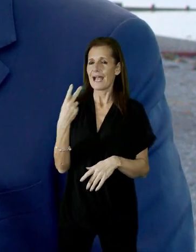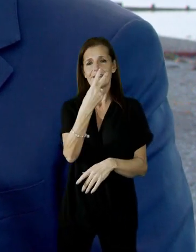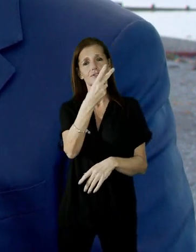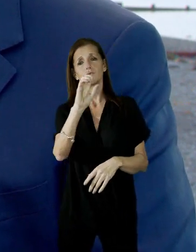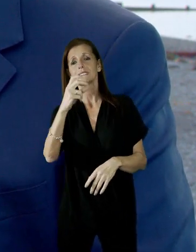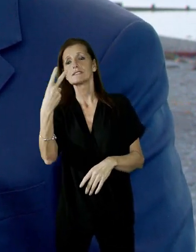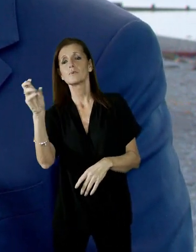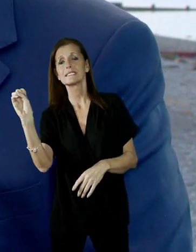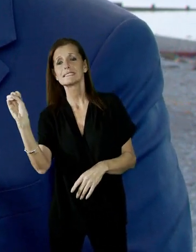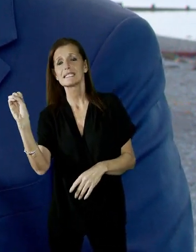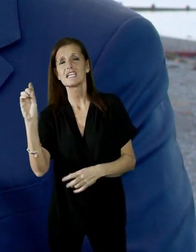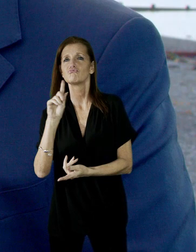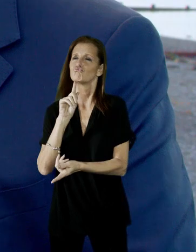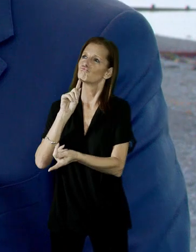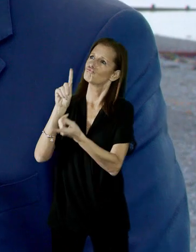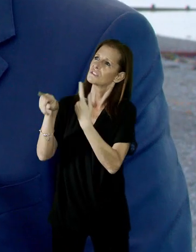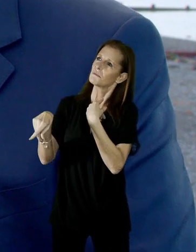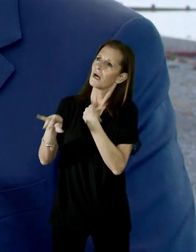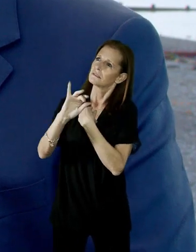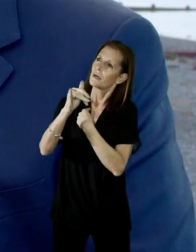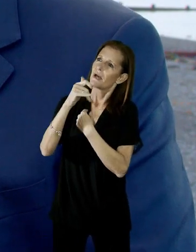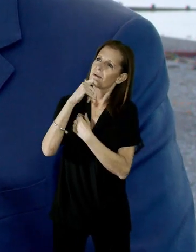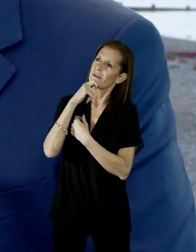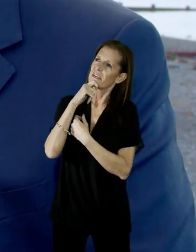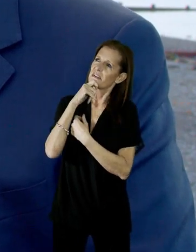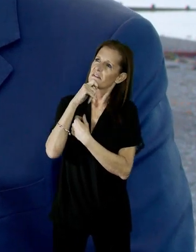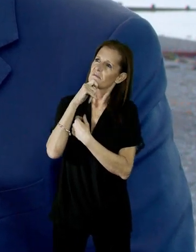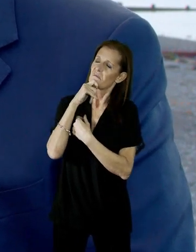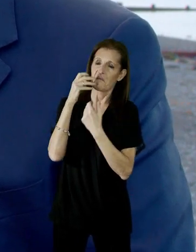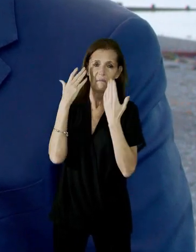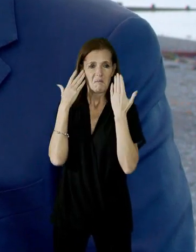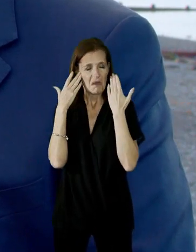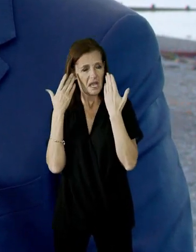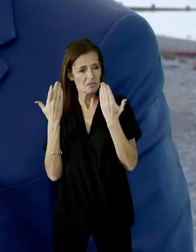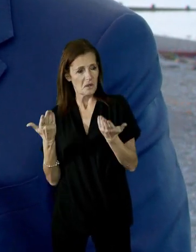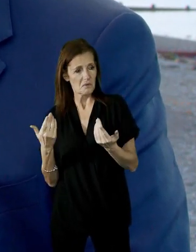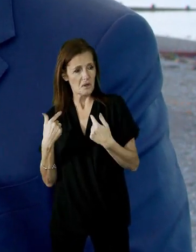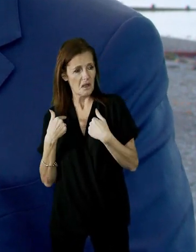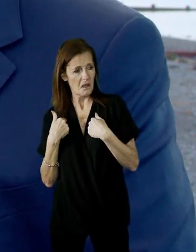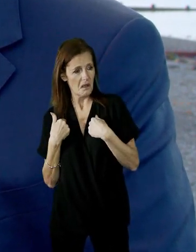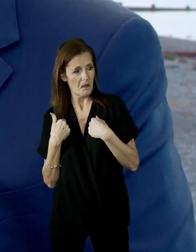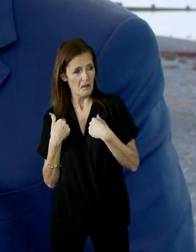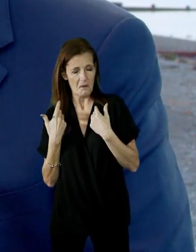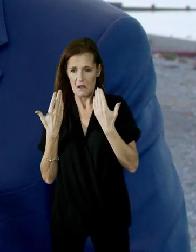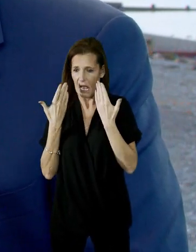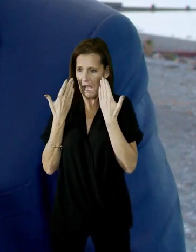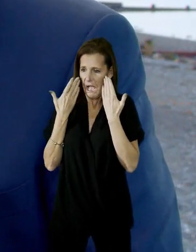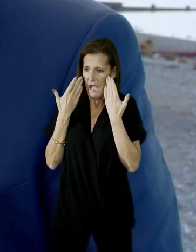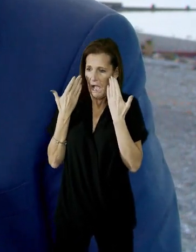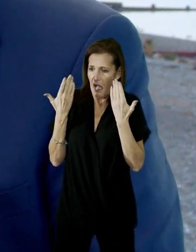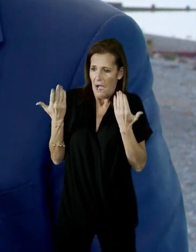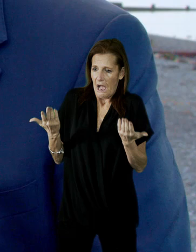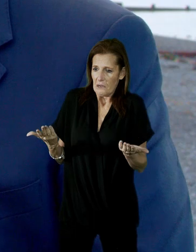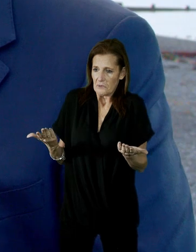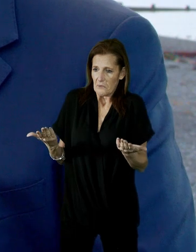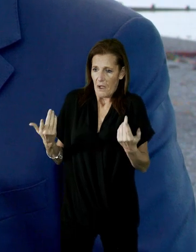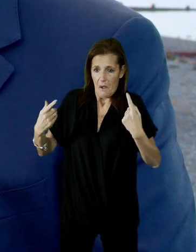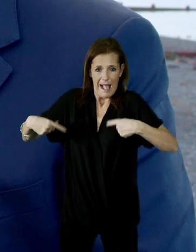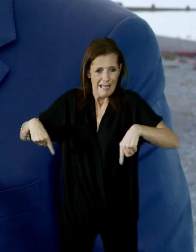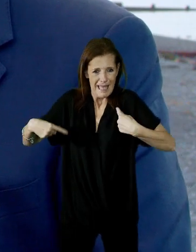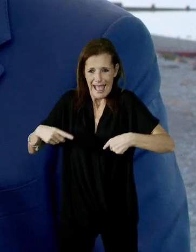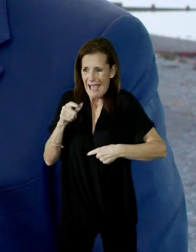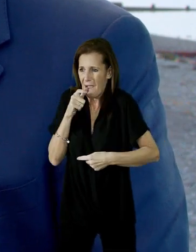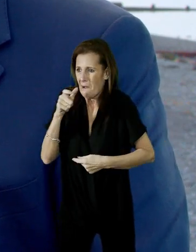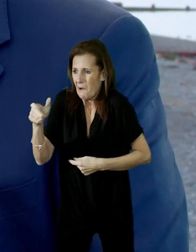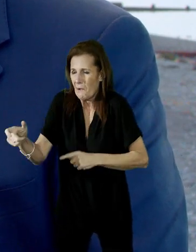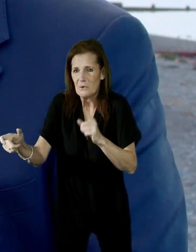the response would be, I don't know what I can say or what to can't say to them. It's going to cost